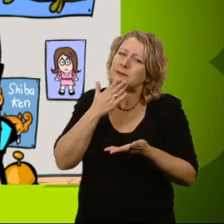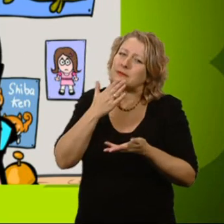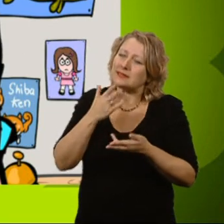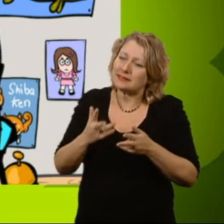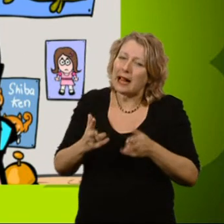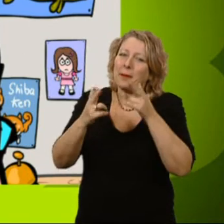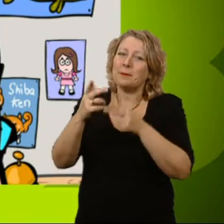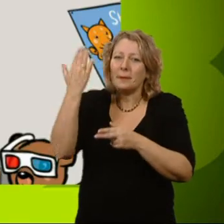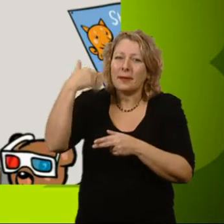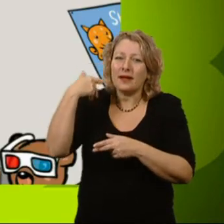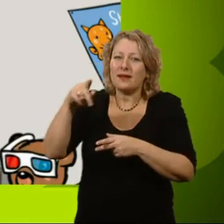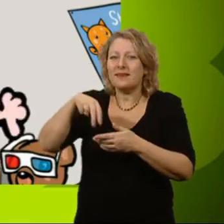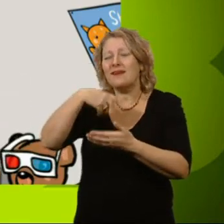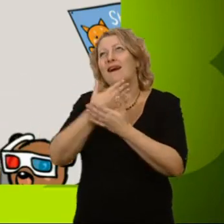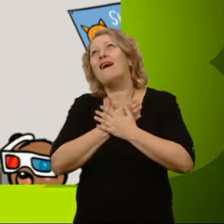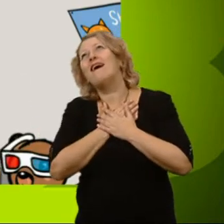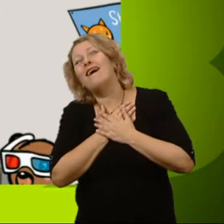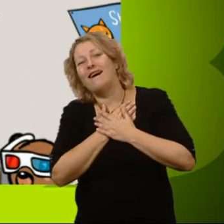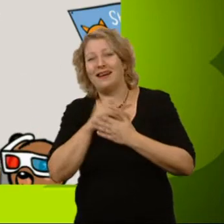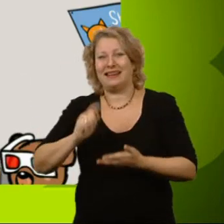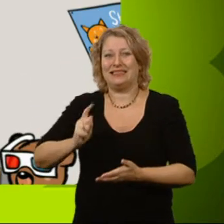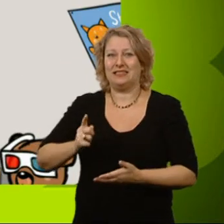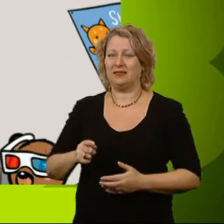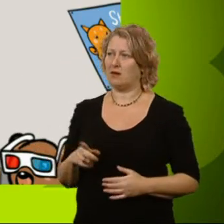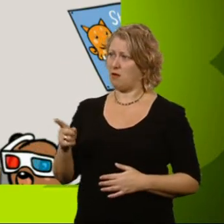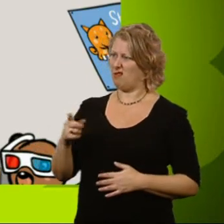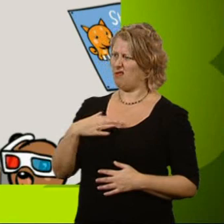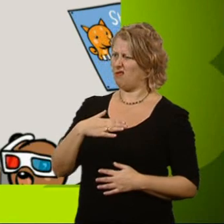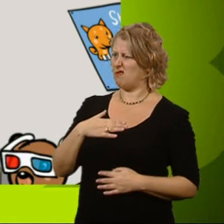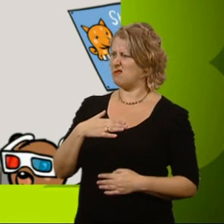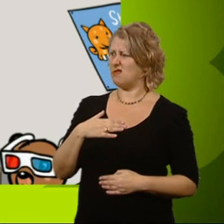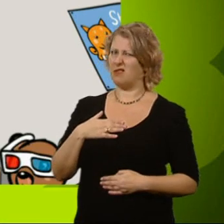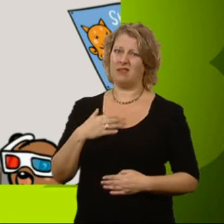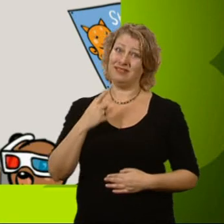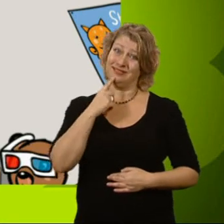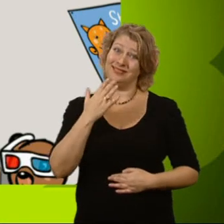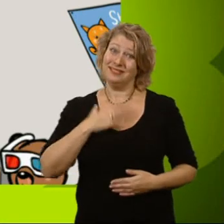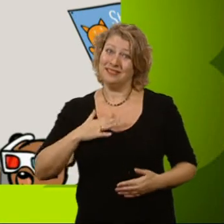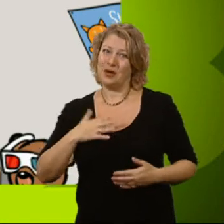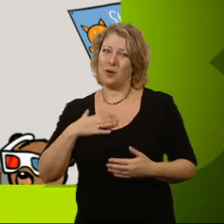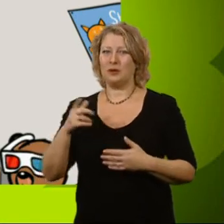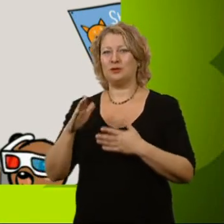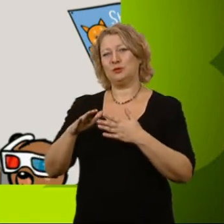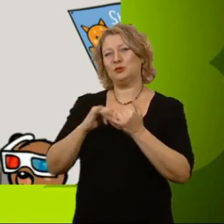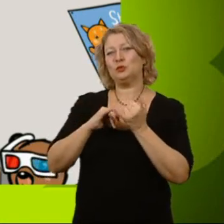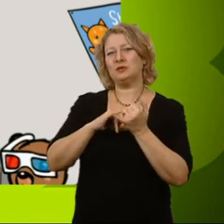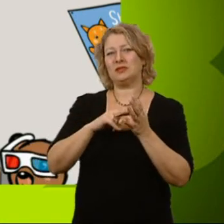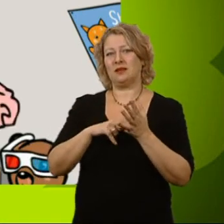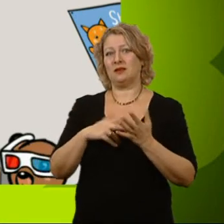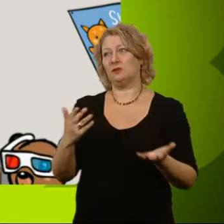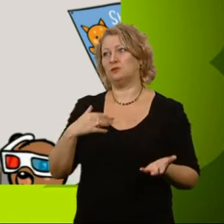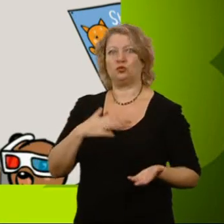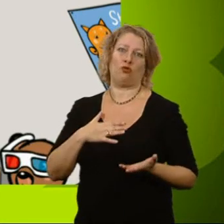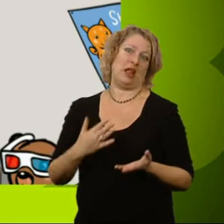play the clip when you fell in love. Oh. I'd be forever grateful, lots of love, little Sue. But, well,